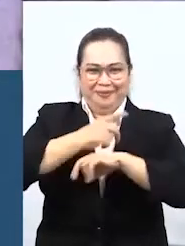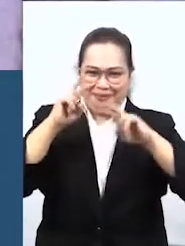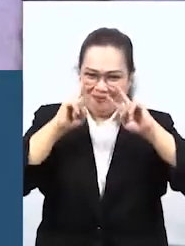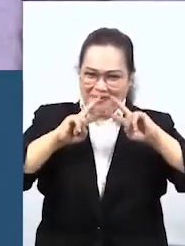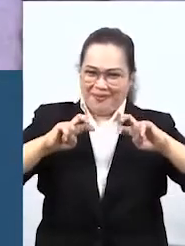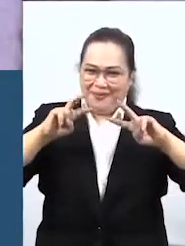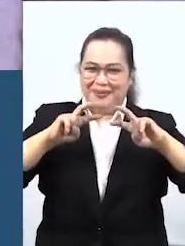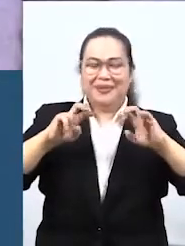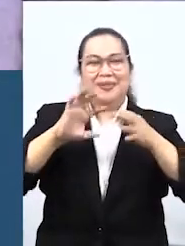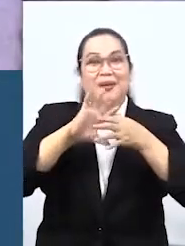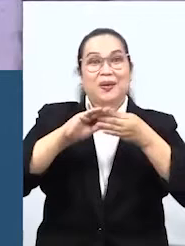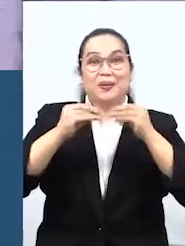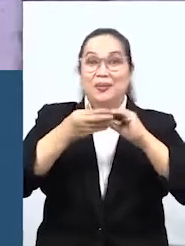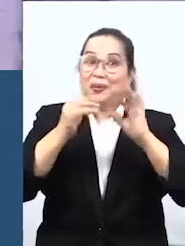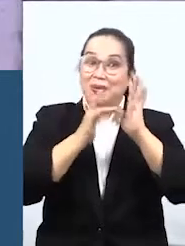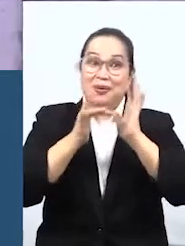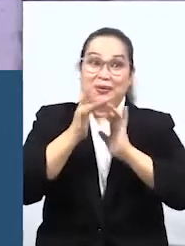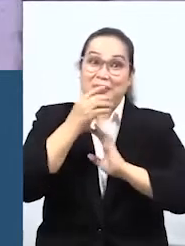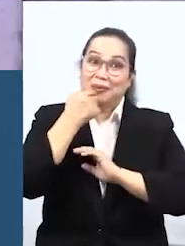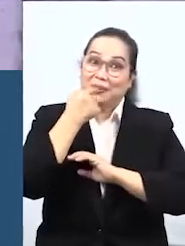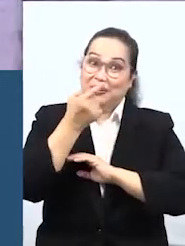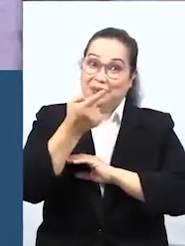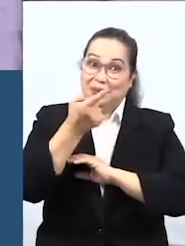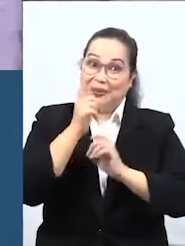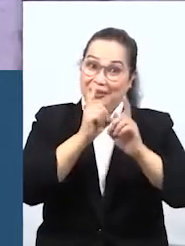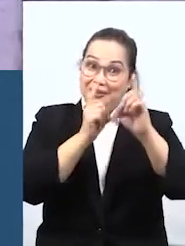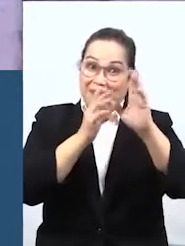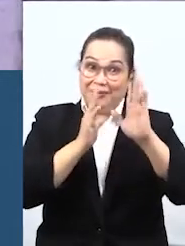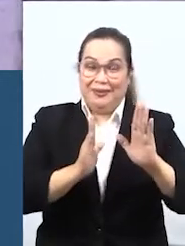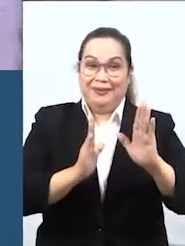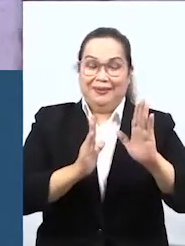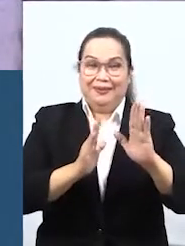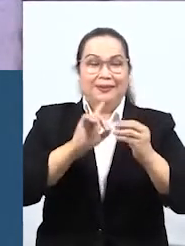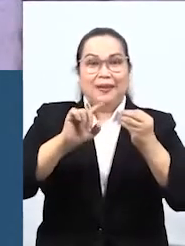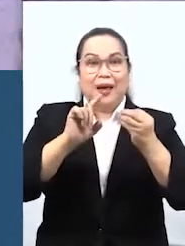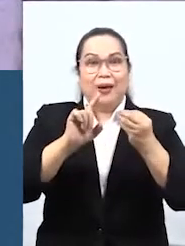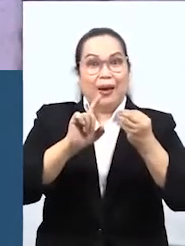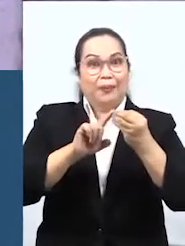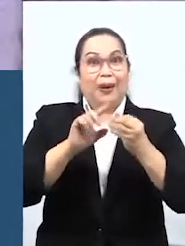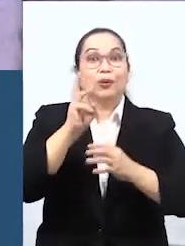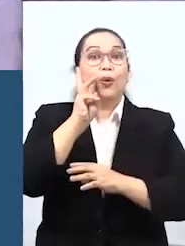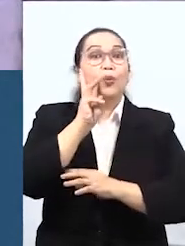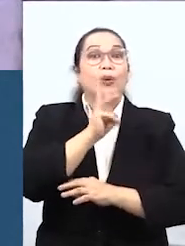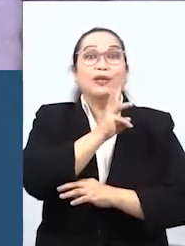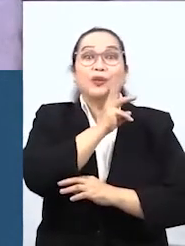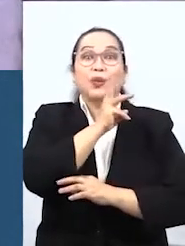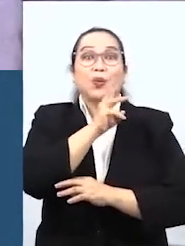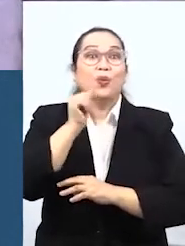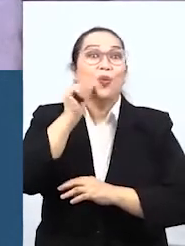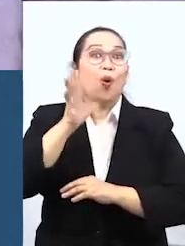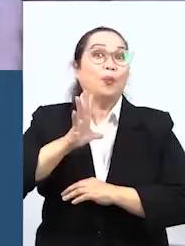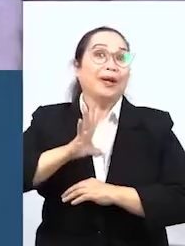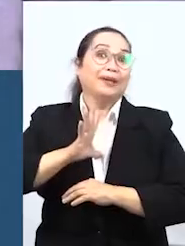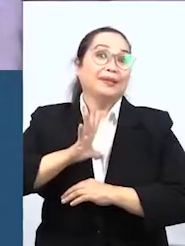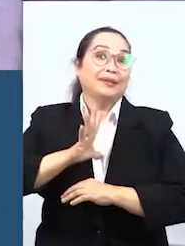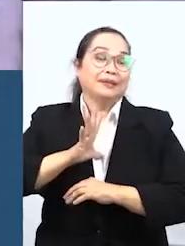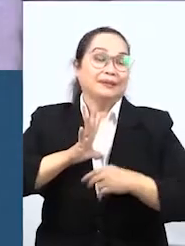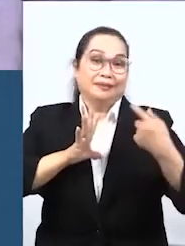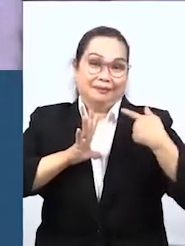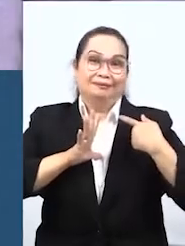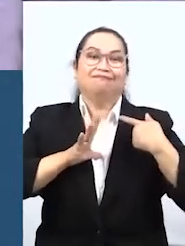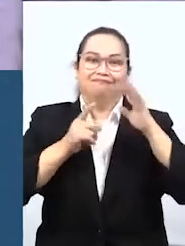story that Jesus told his Disciples about a widow who has